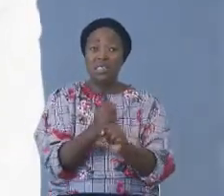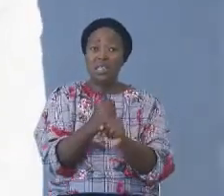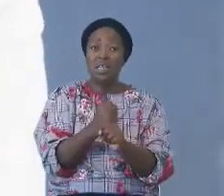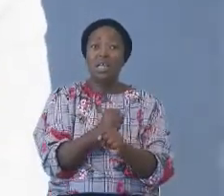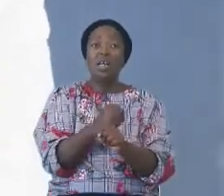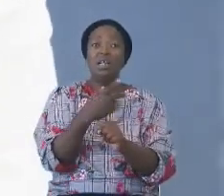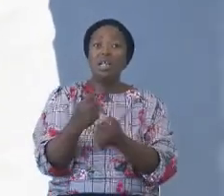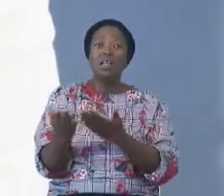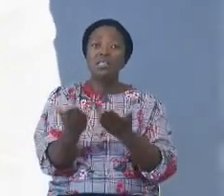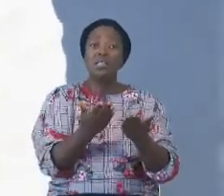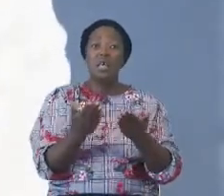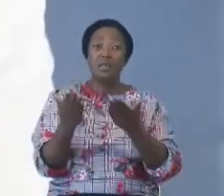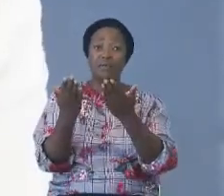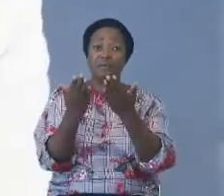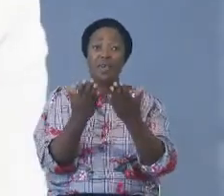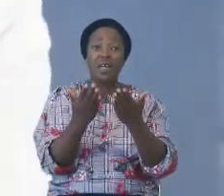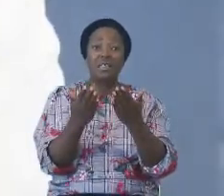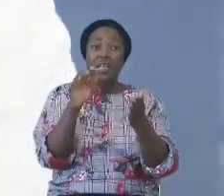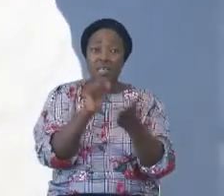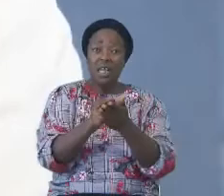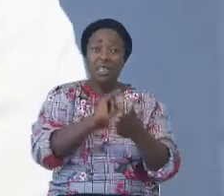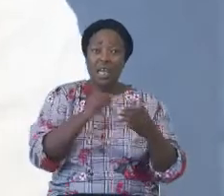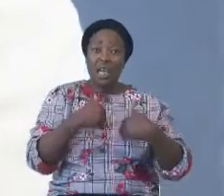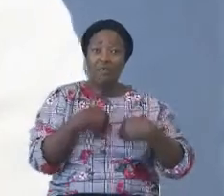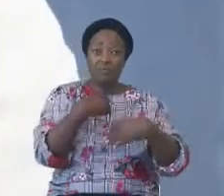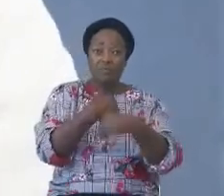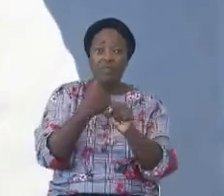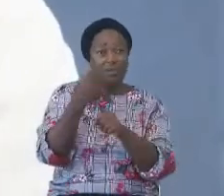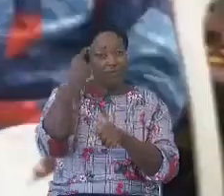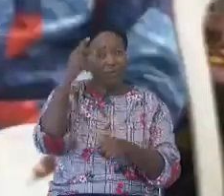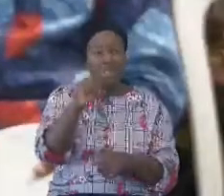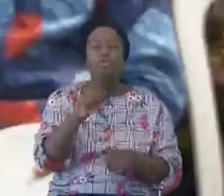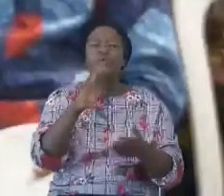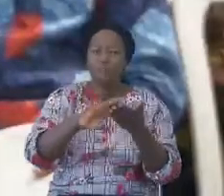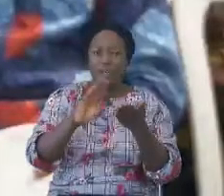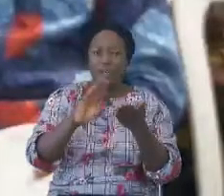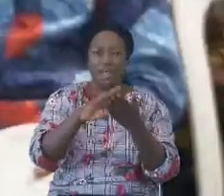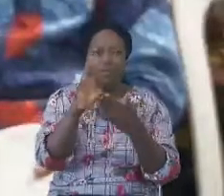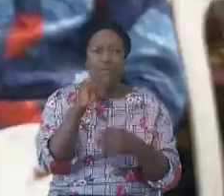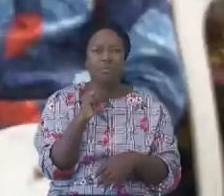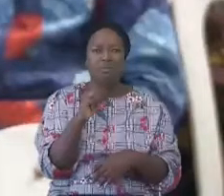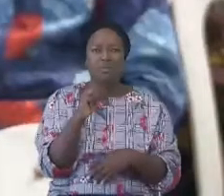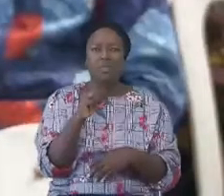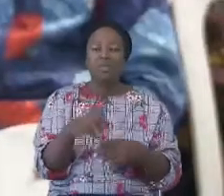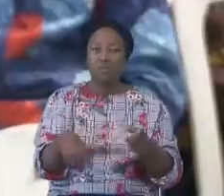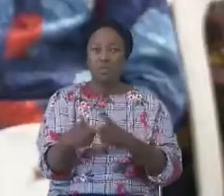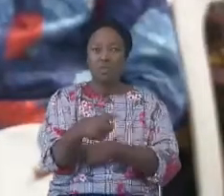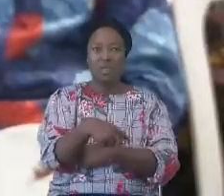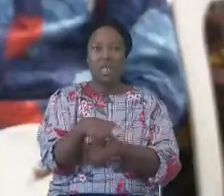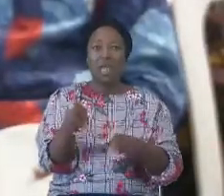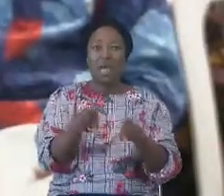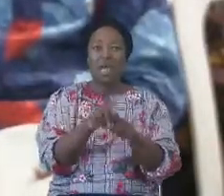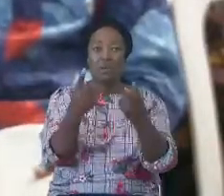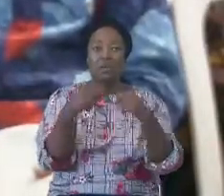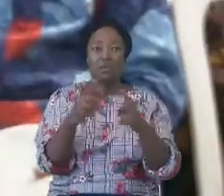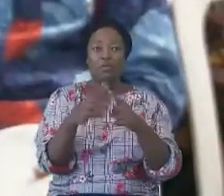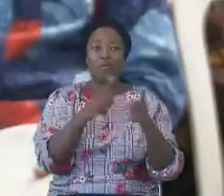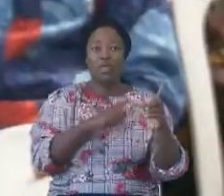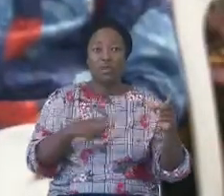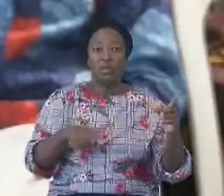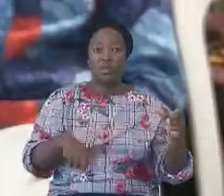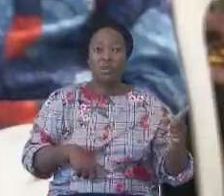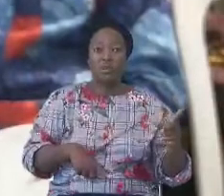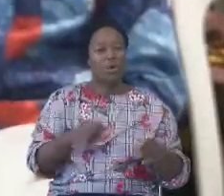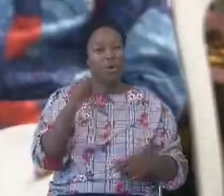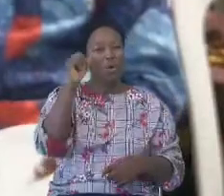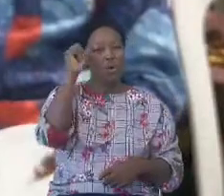they take the evidence, and they take the sacrifice that I've made for them.